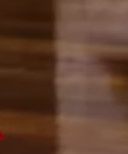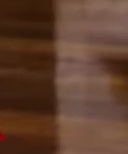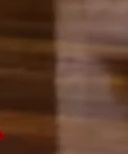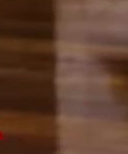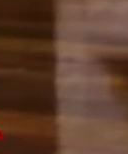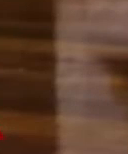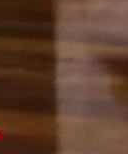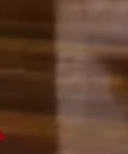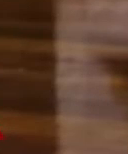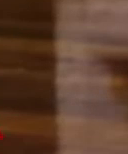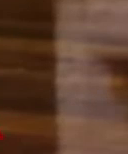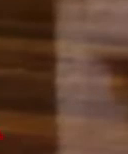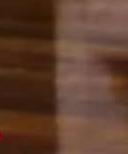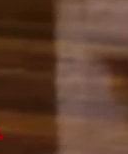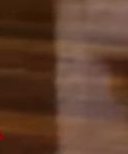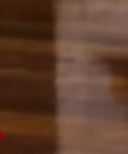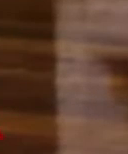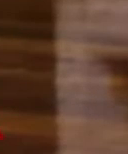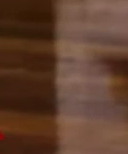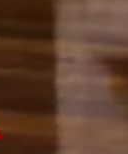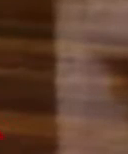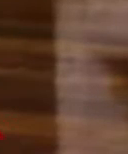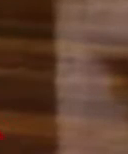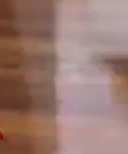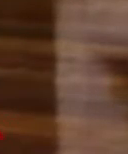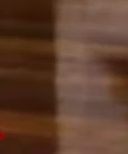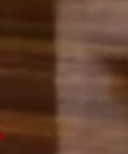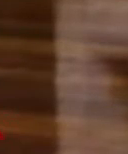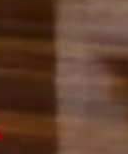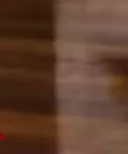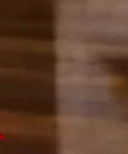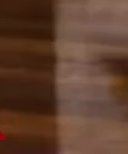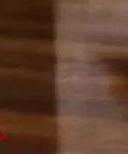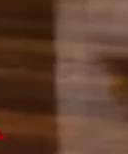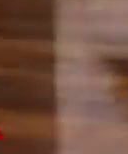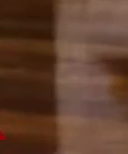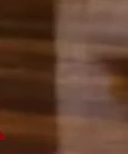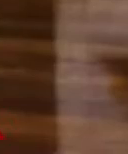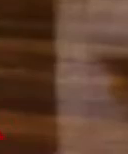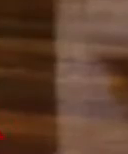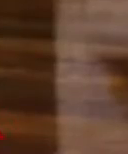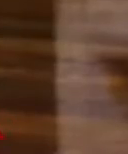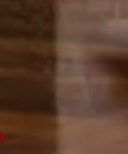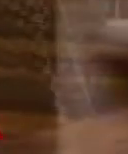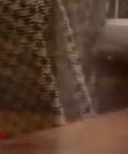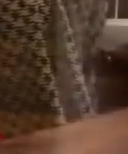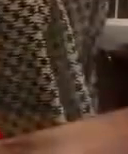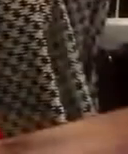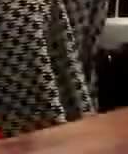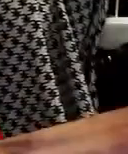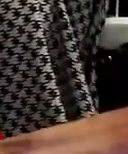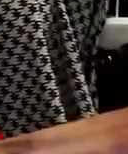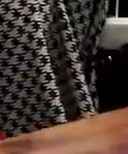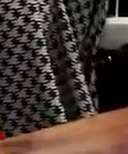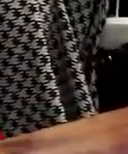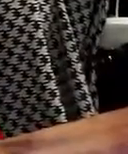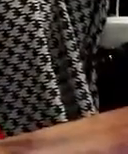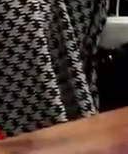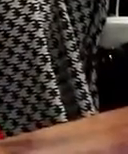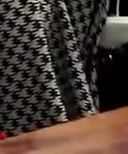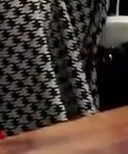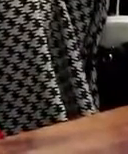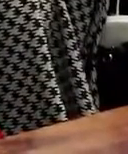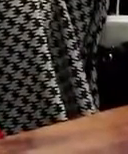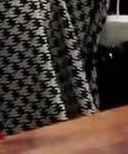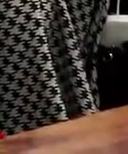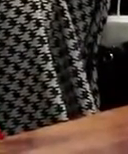people. Program directors, I would also like to acknowledge the executive authority that has been given an opportunity